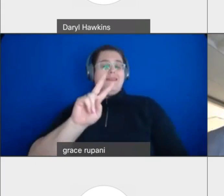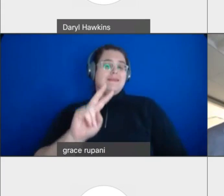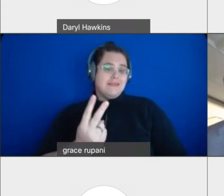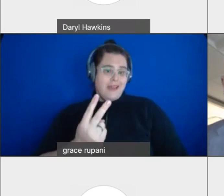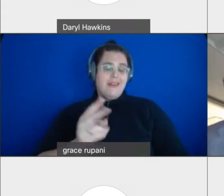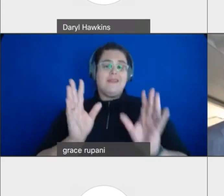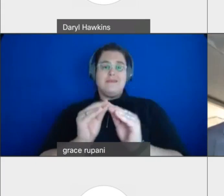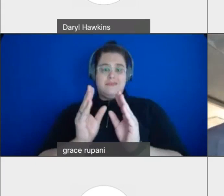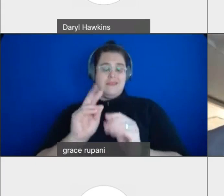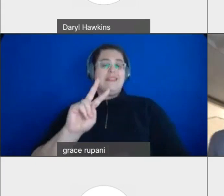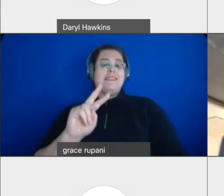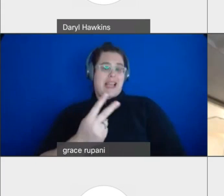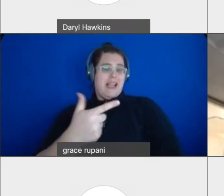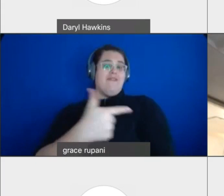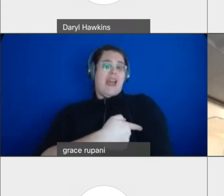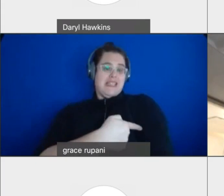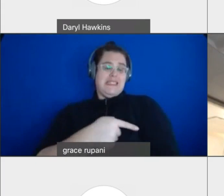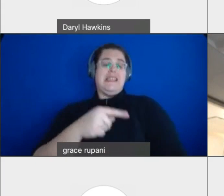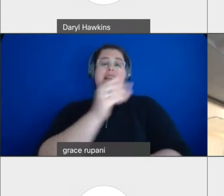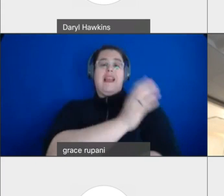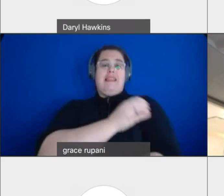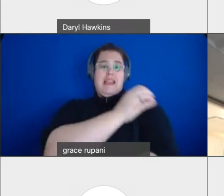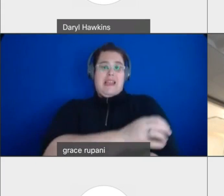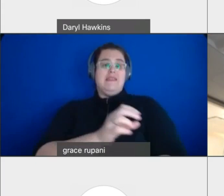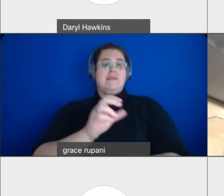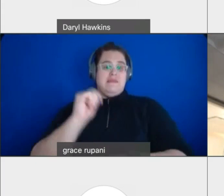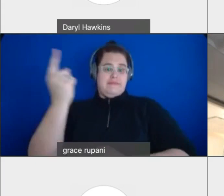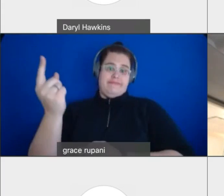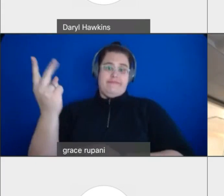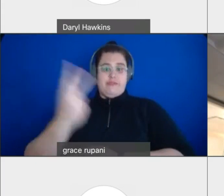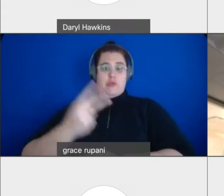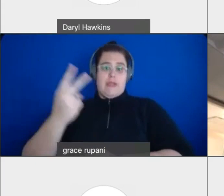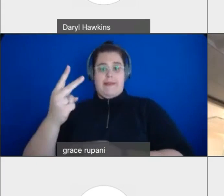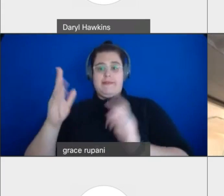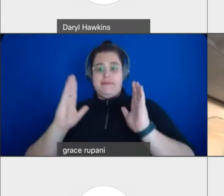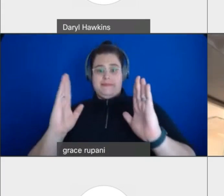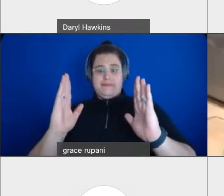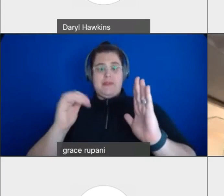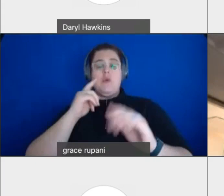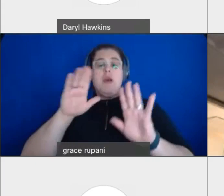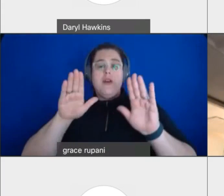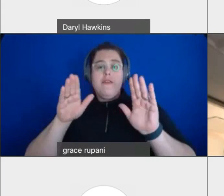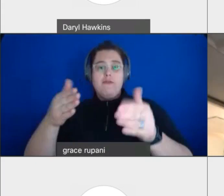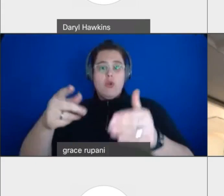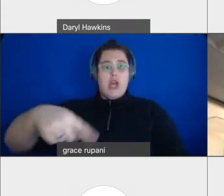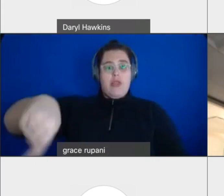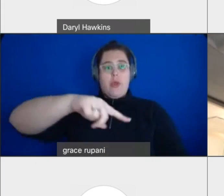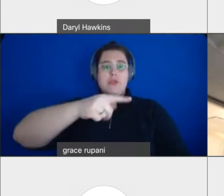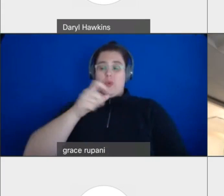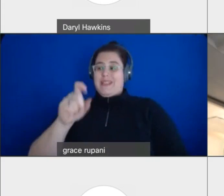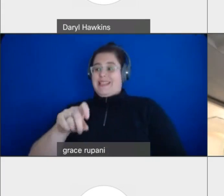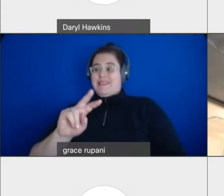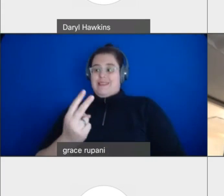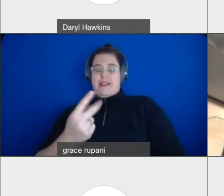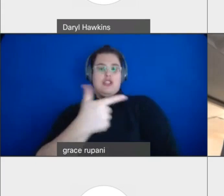focus specifically on those people who need a second shot. And in terms of numbers, I would have to